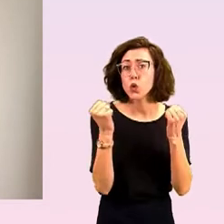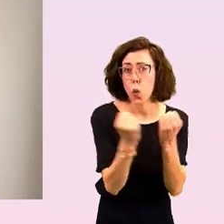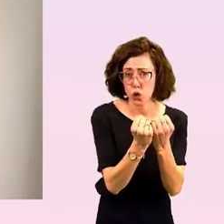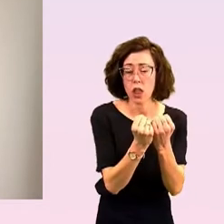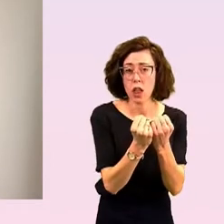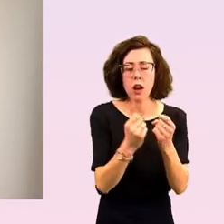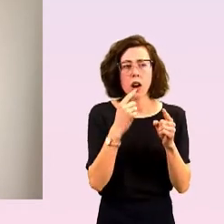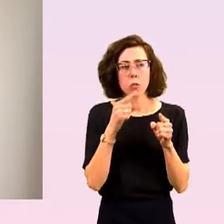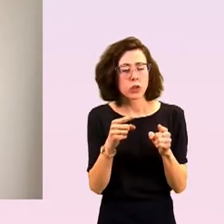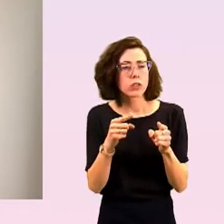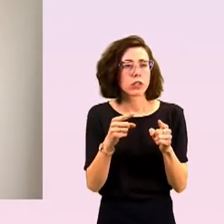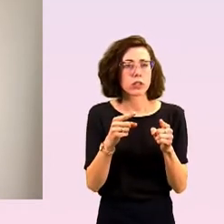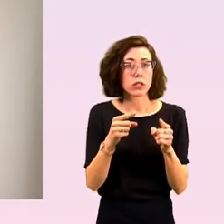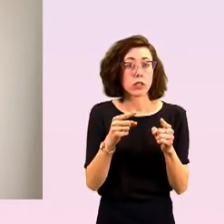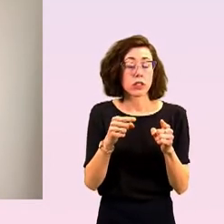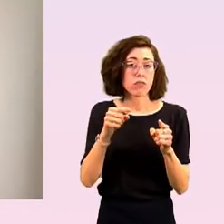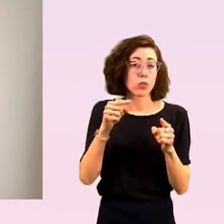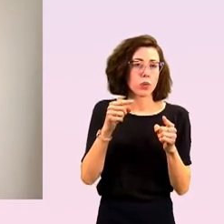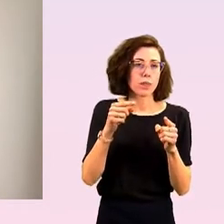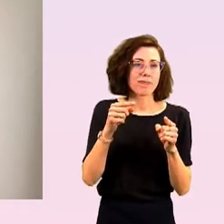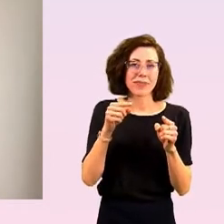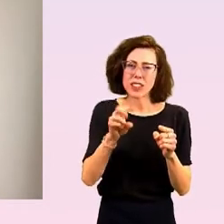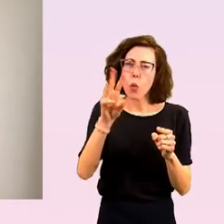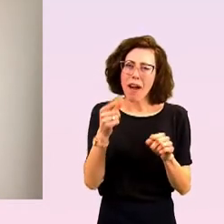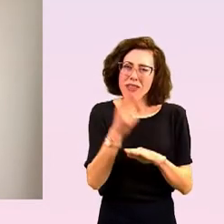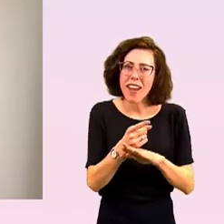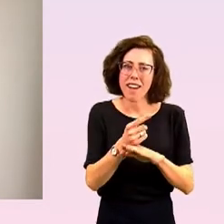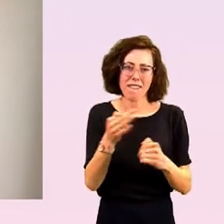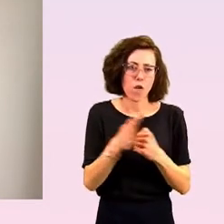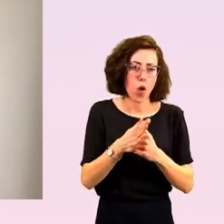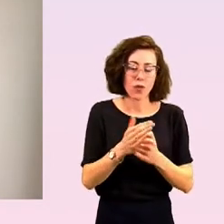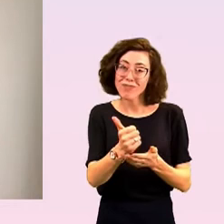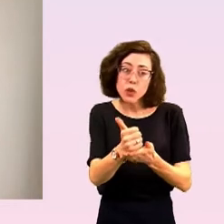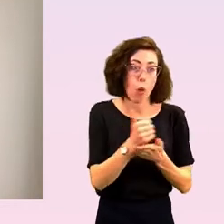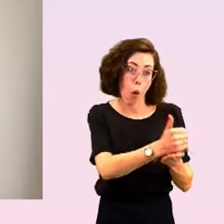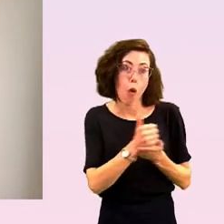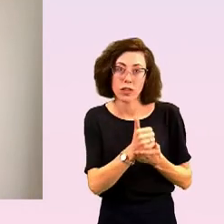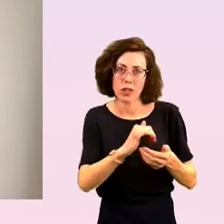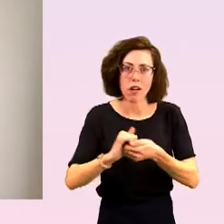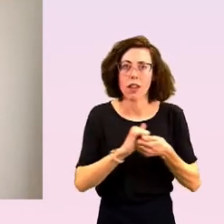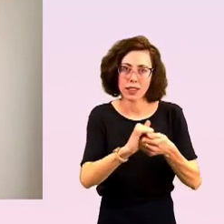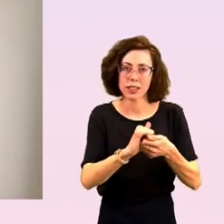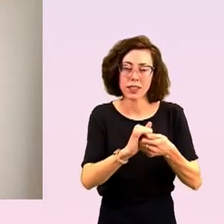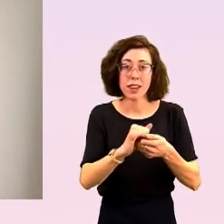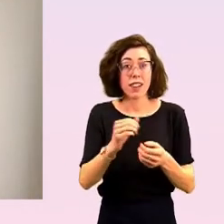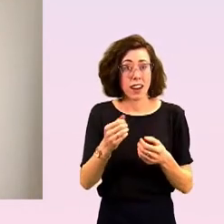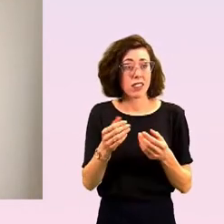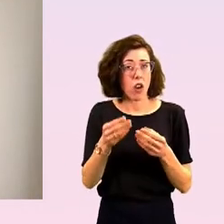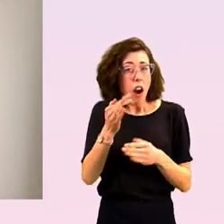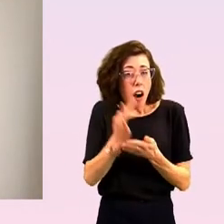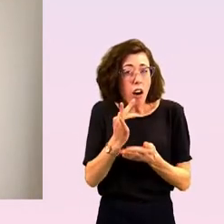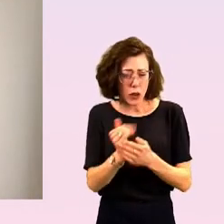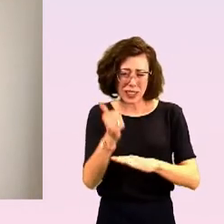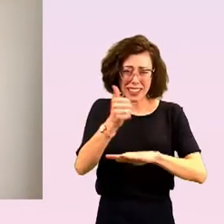function is about colleagues supporting colleagues. But a lot of these networks are set up within organizations that might have a lot of resources,